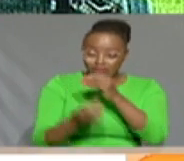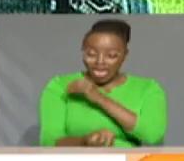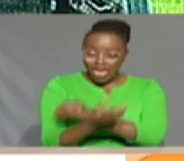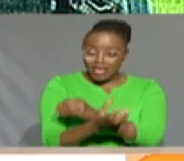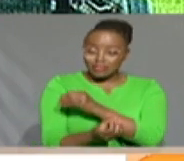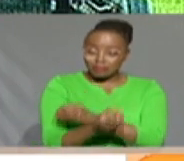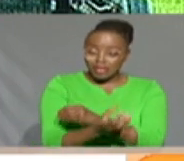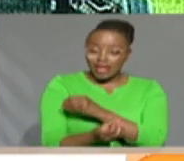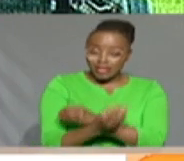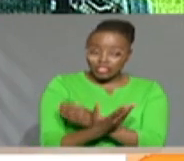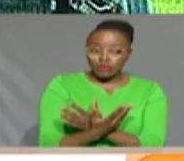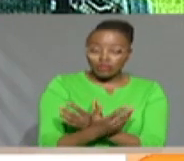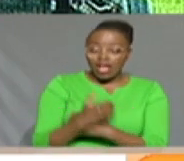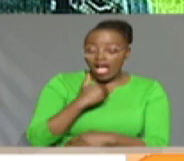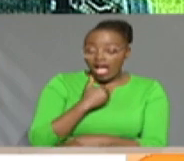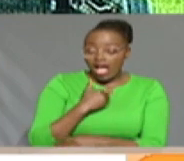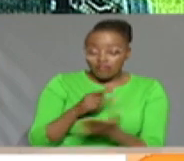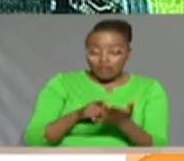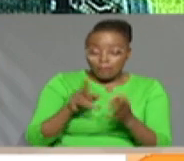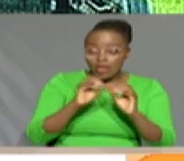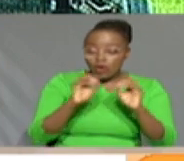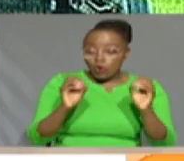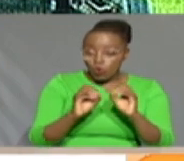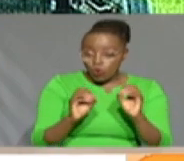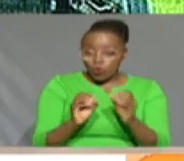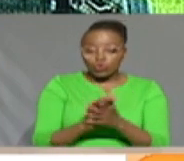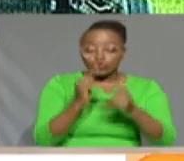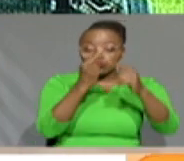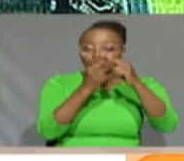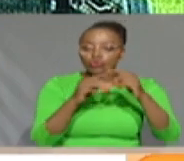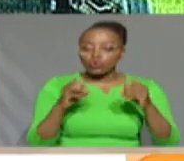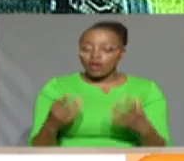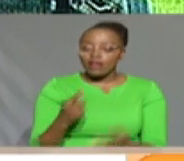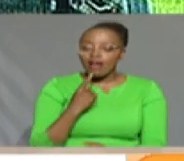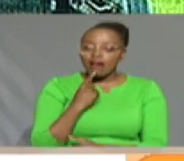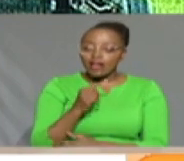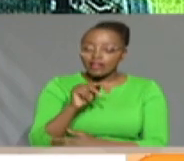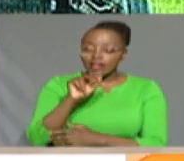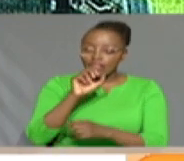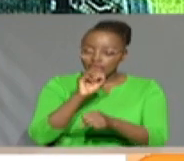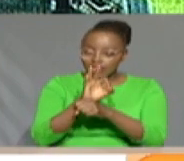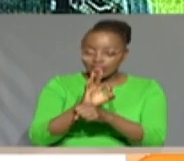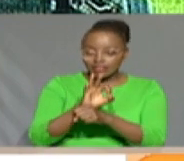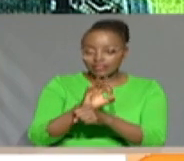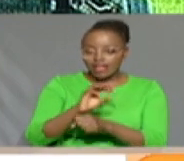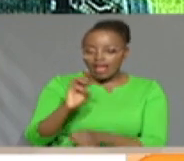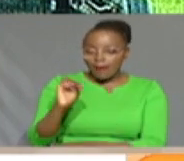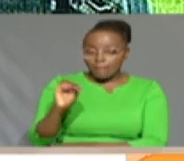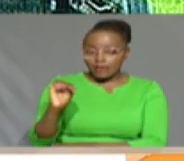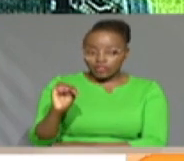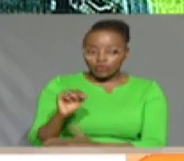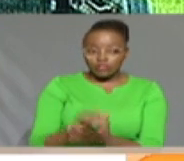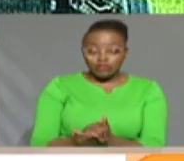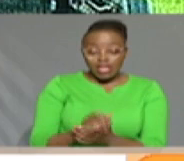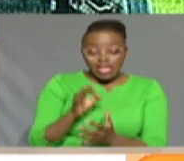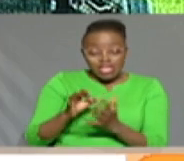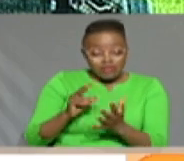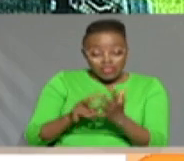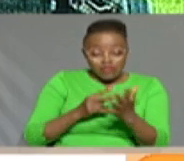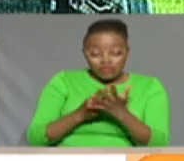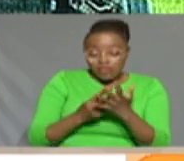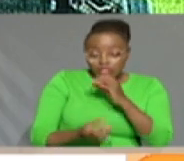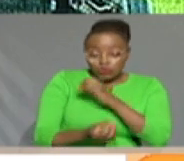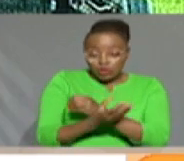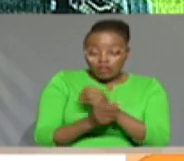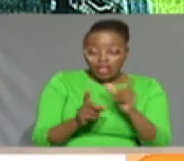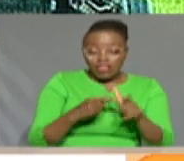on their missed arrears amounting to, get this, 130 million shillings, failure to which they will take